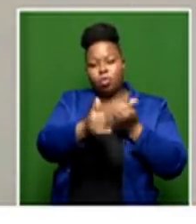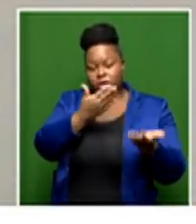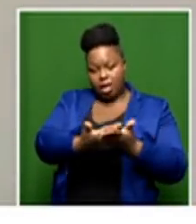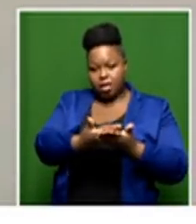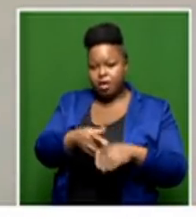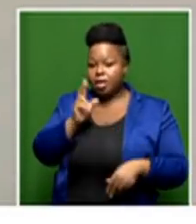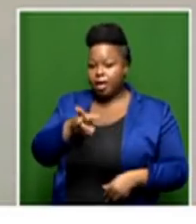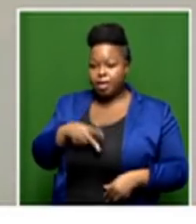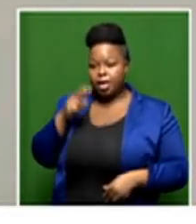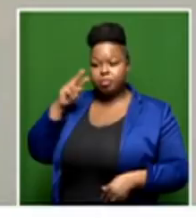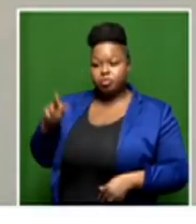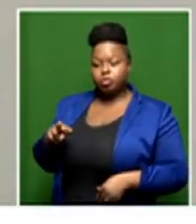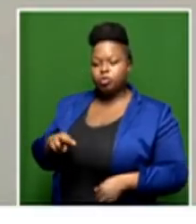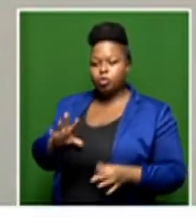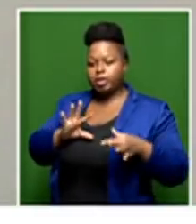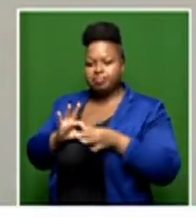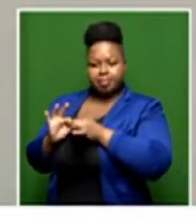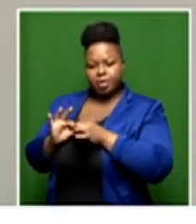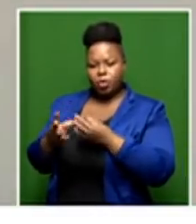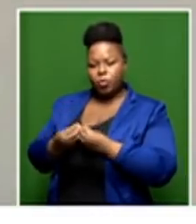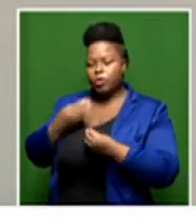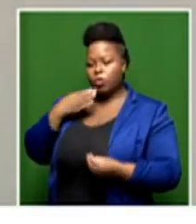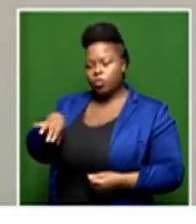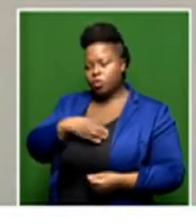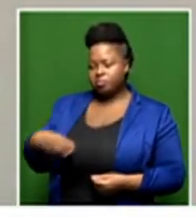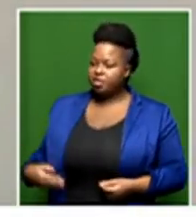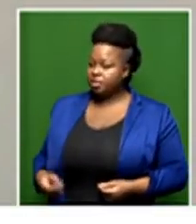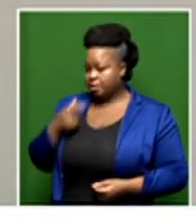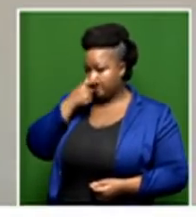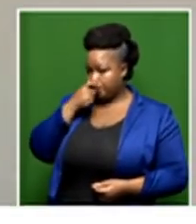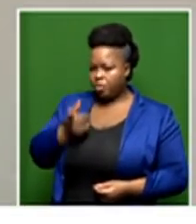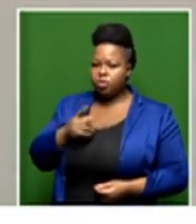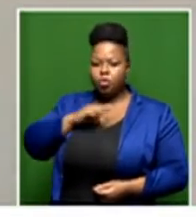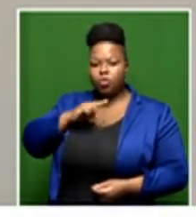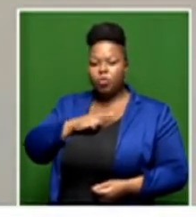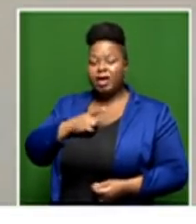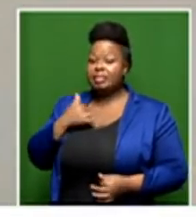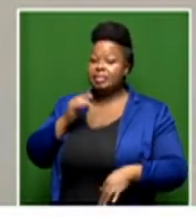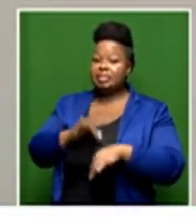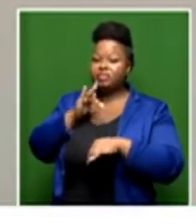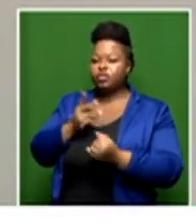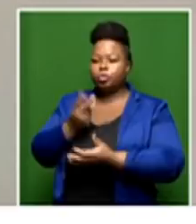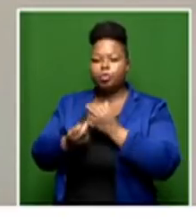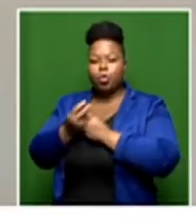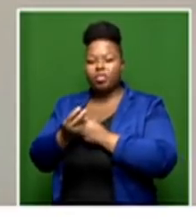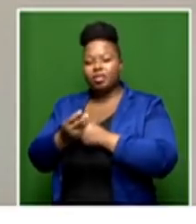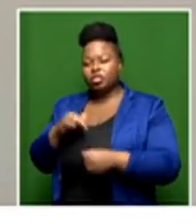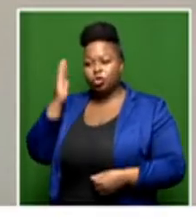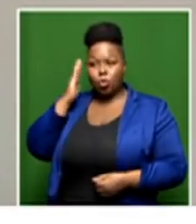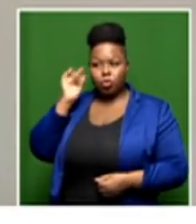perceived closeness to President Cyril Ramaphosa. I think that the fact that she's sensitive to both of those